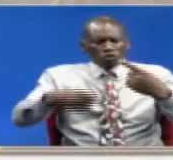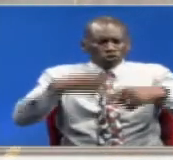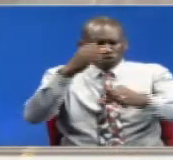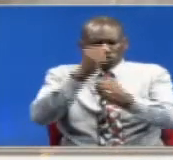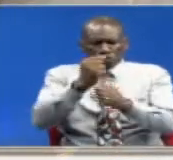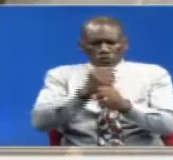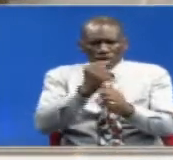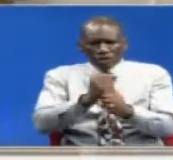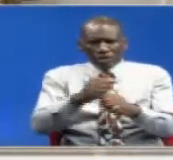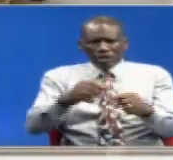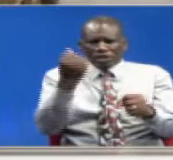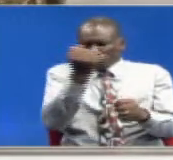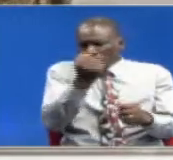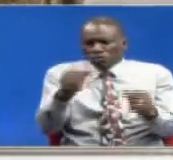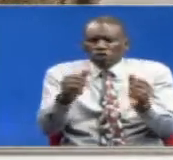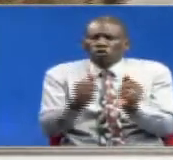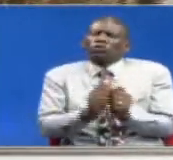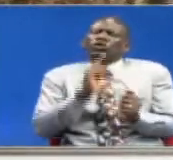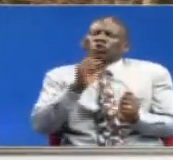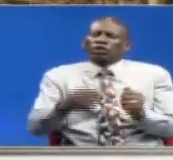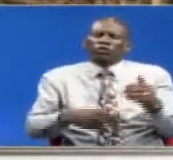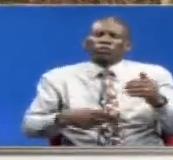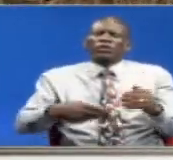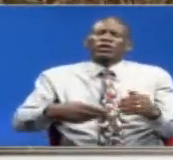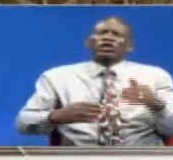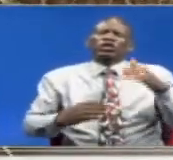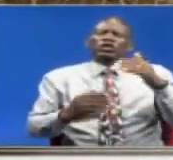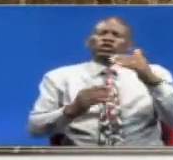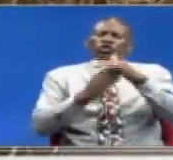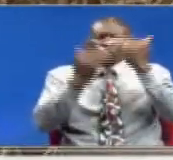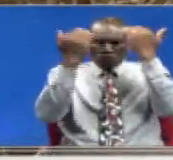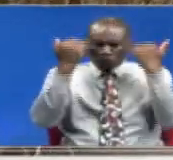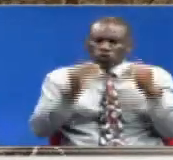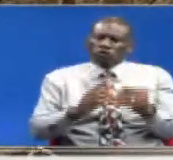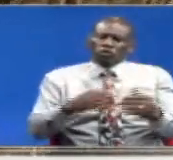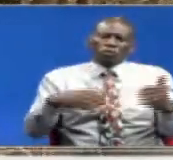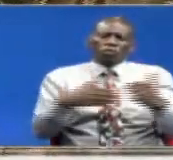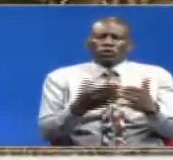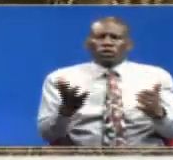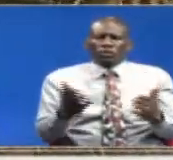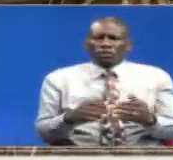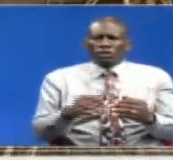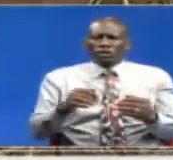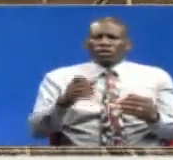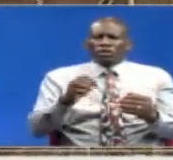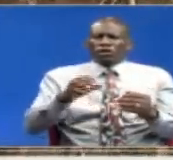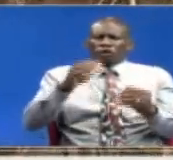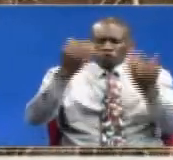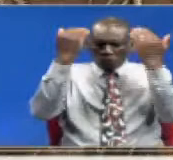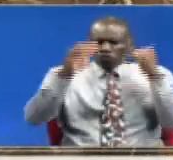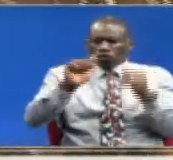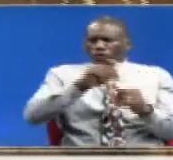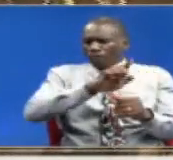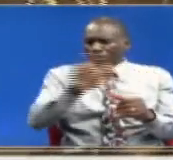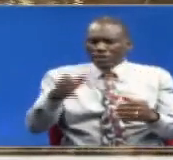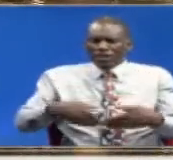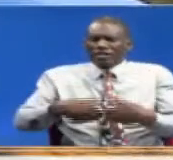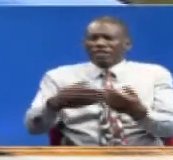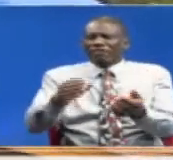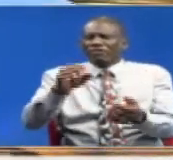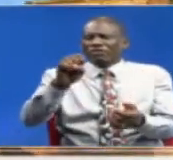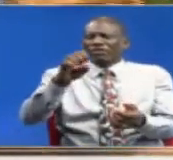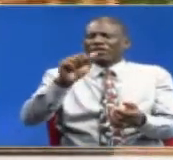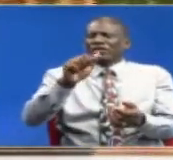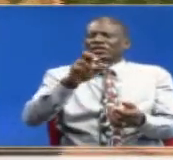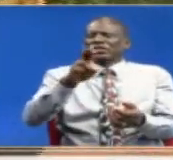order from the High Court barring them. The High Court order was set aside by the Court of Appeal, granting the Sarai Group the window to continue